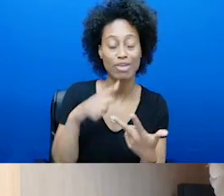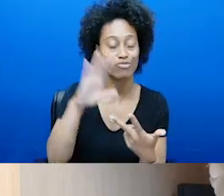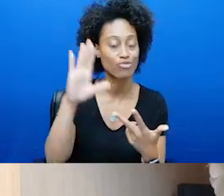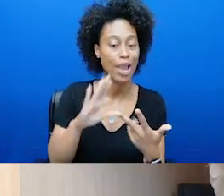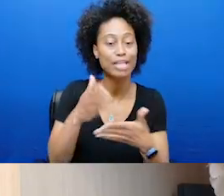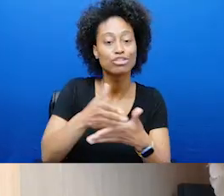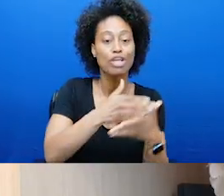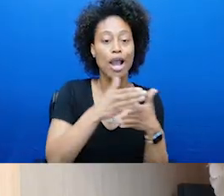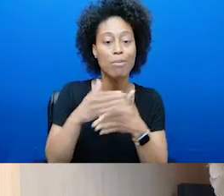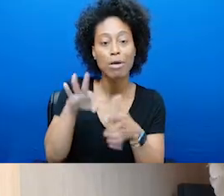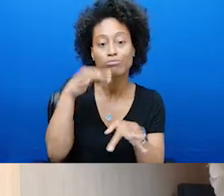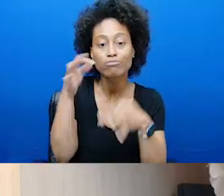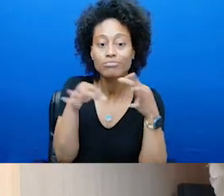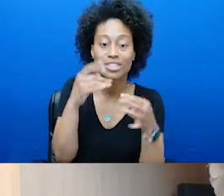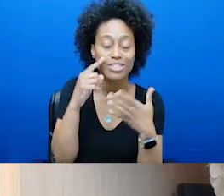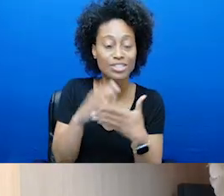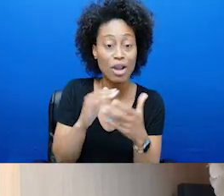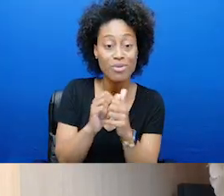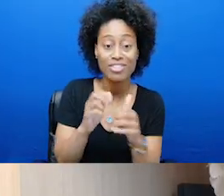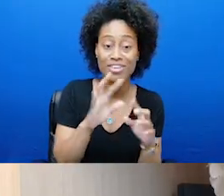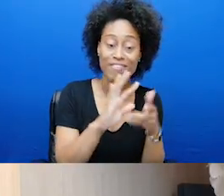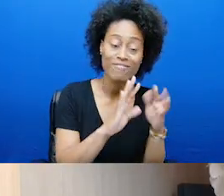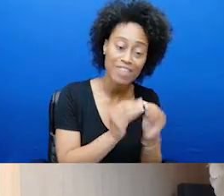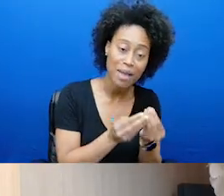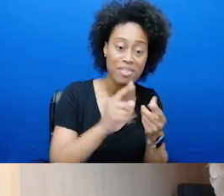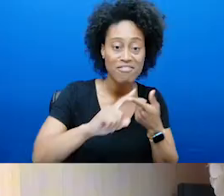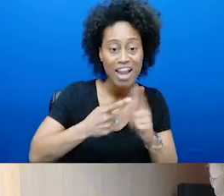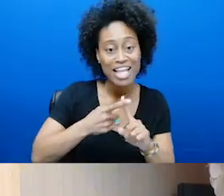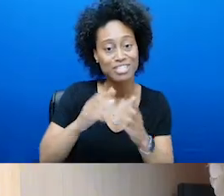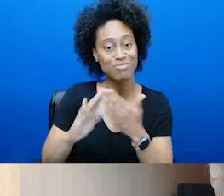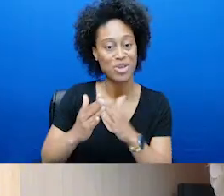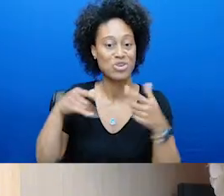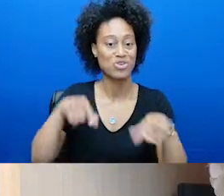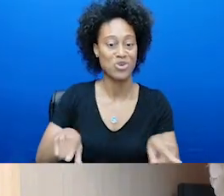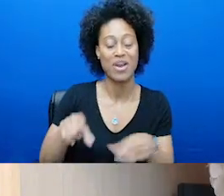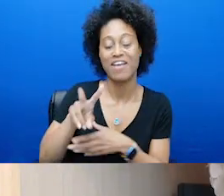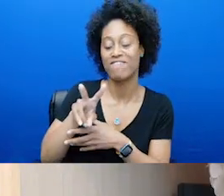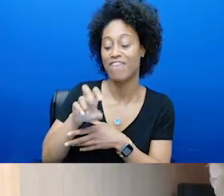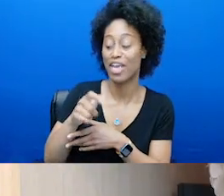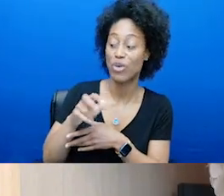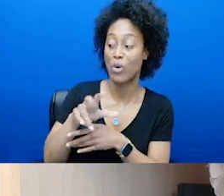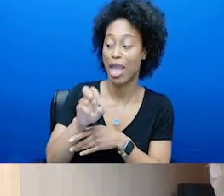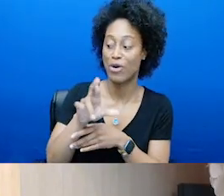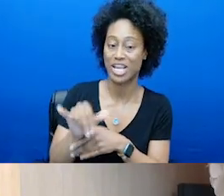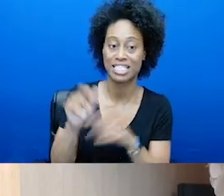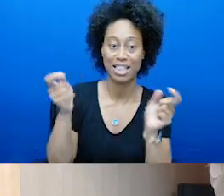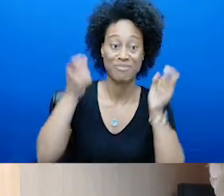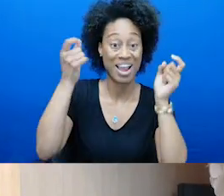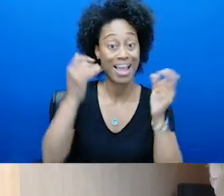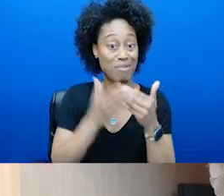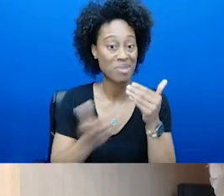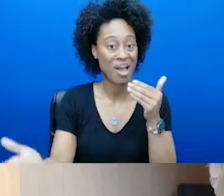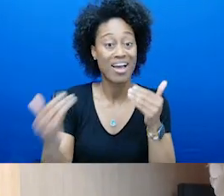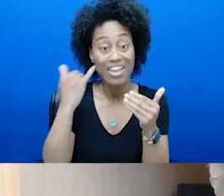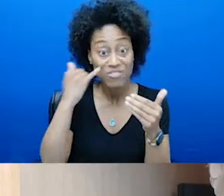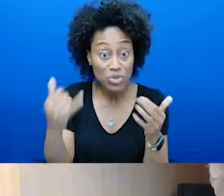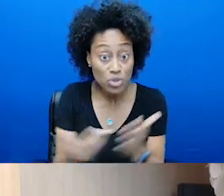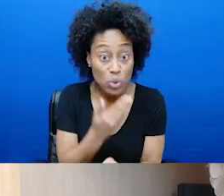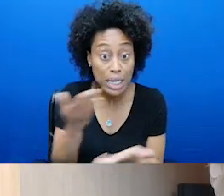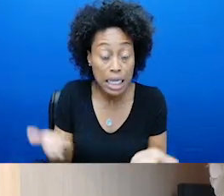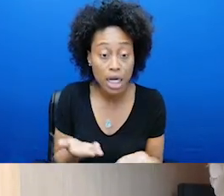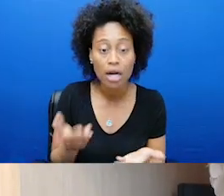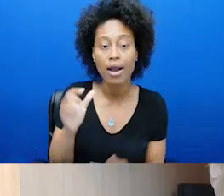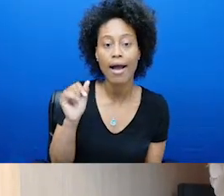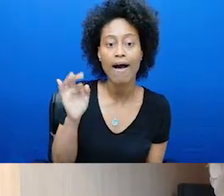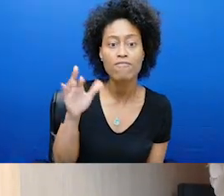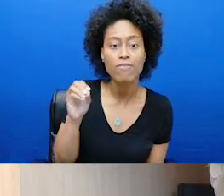to share with your family, friends, and community during Veguary celebrations and beyond. If you're new here, we at Afro-Vegan